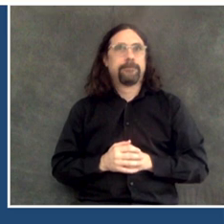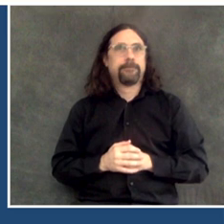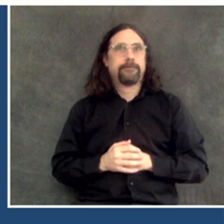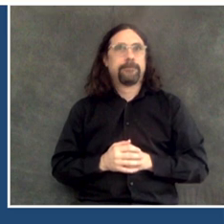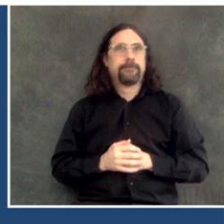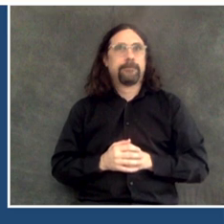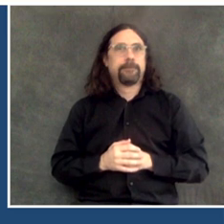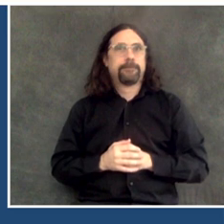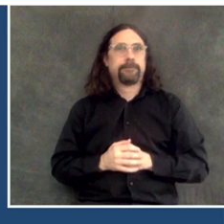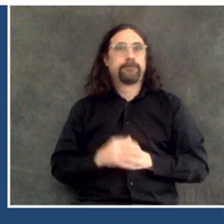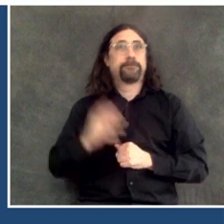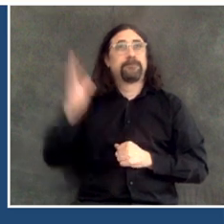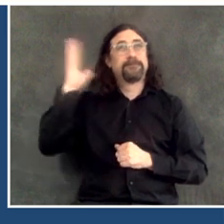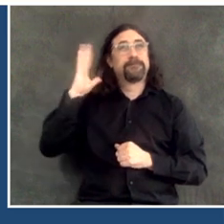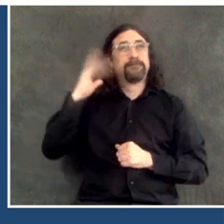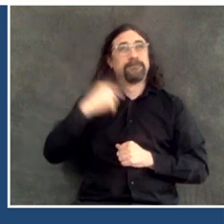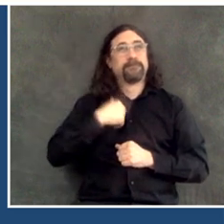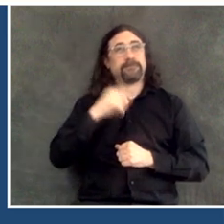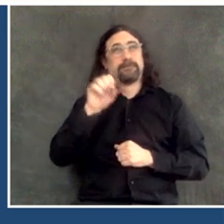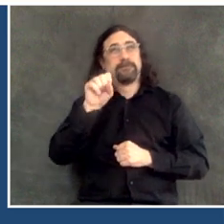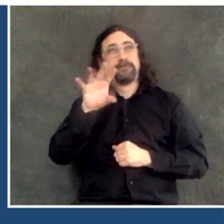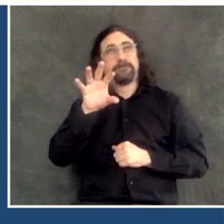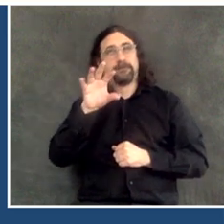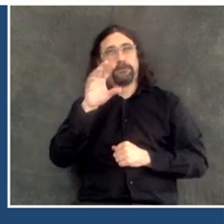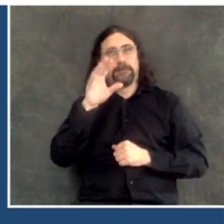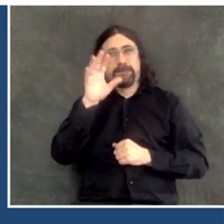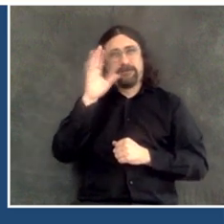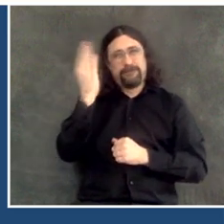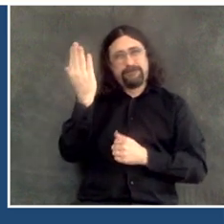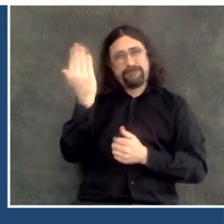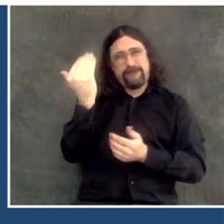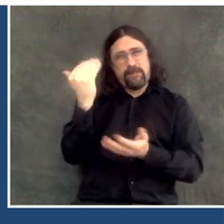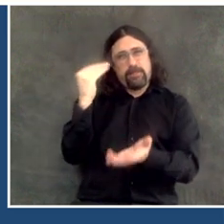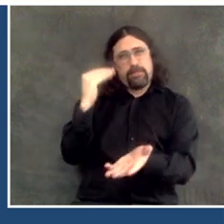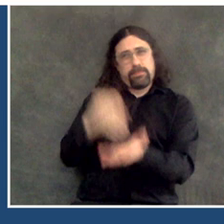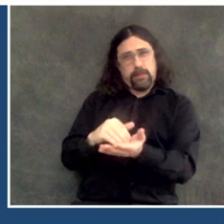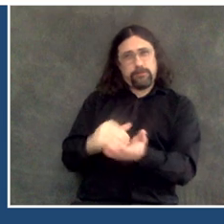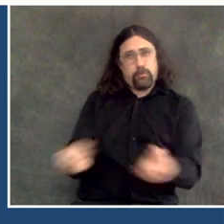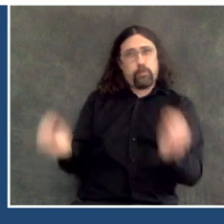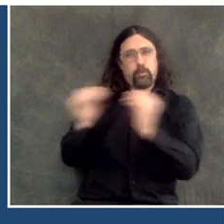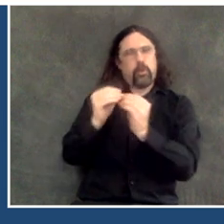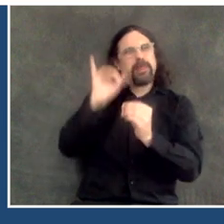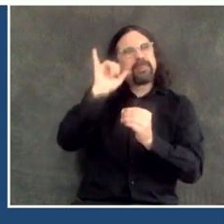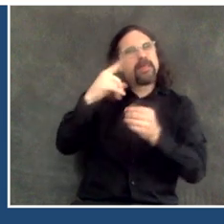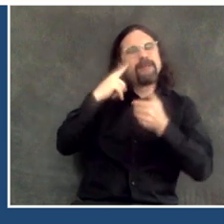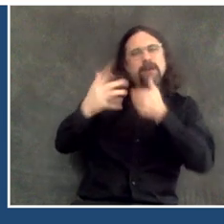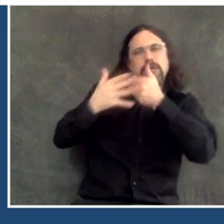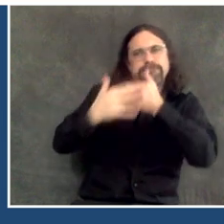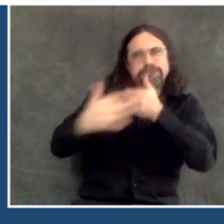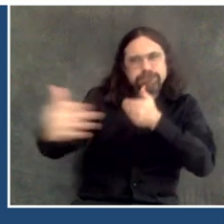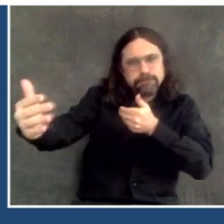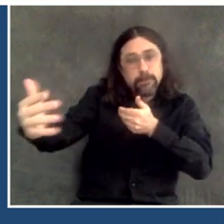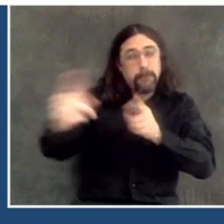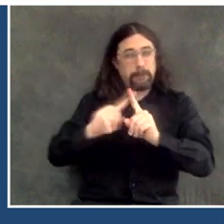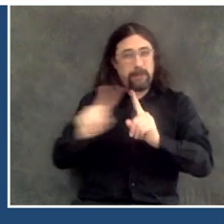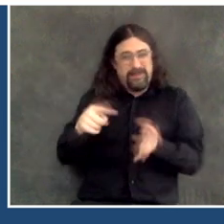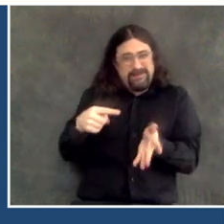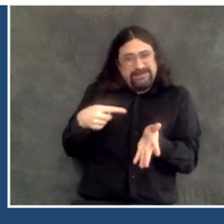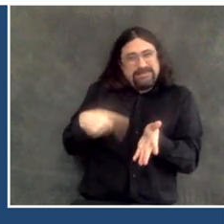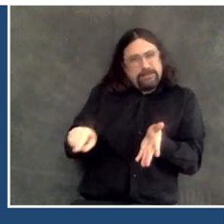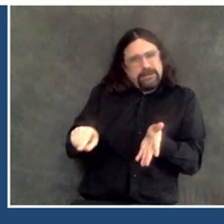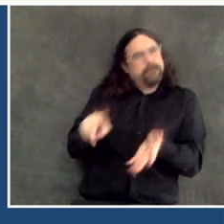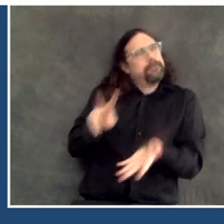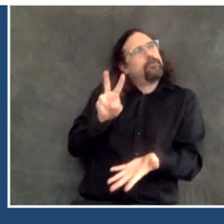Now, you'll ask the obvious question, where could we get them? Well, the federal government is the single